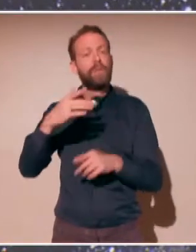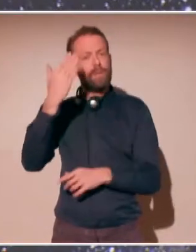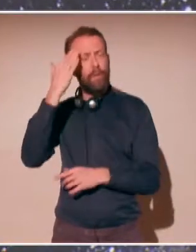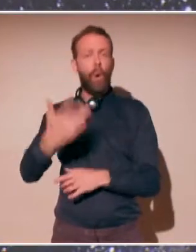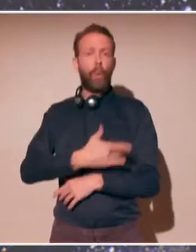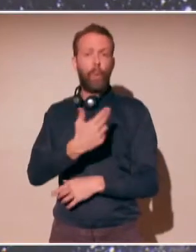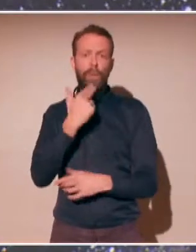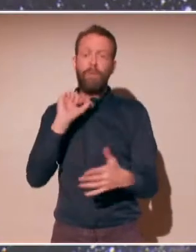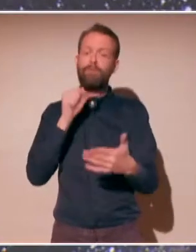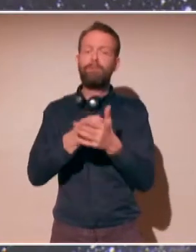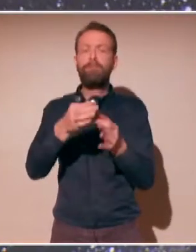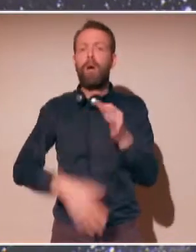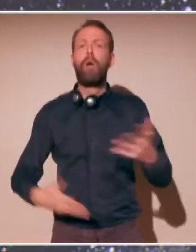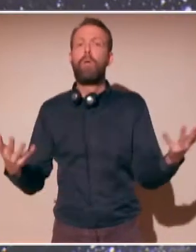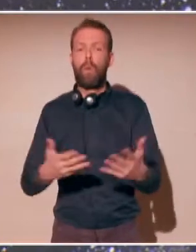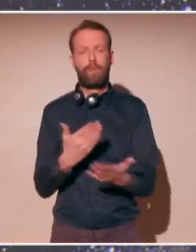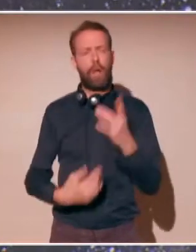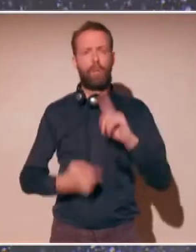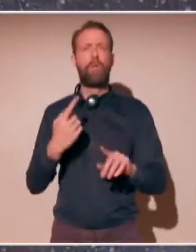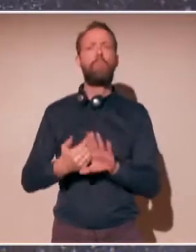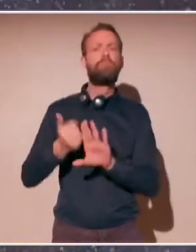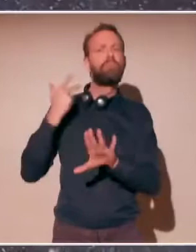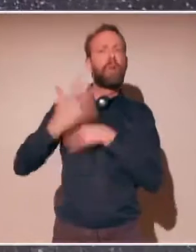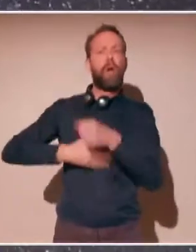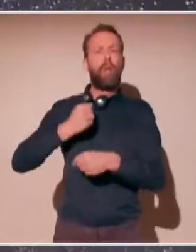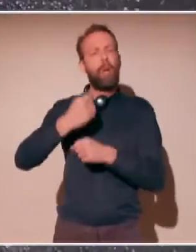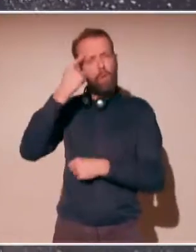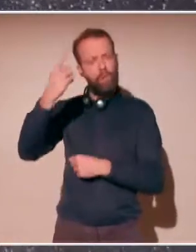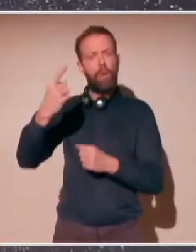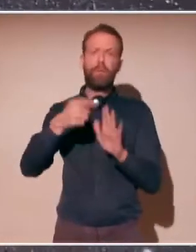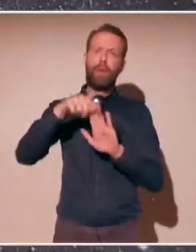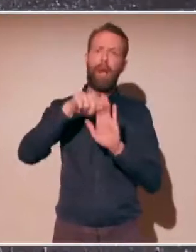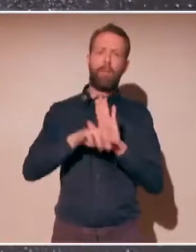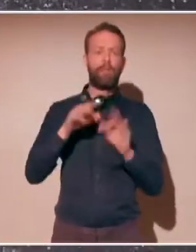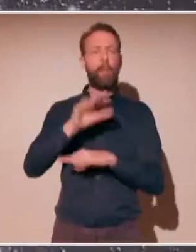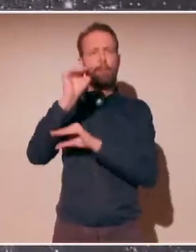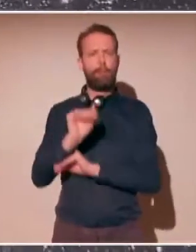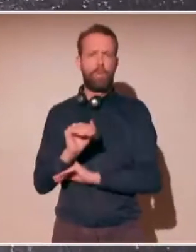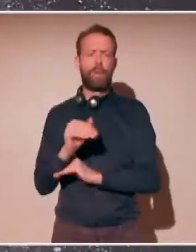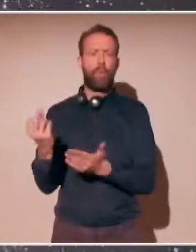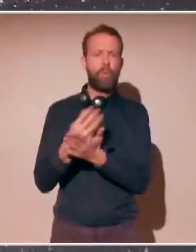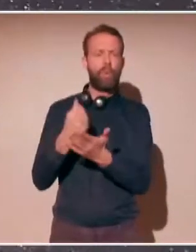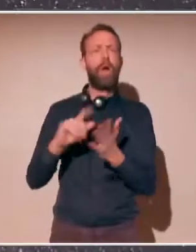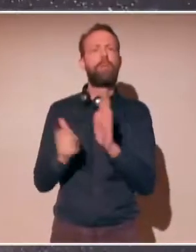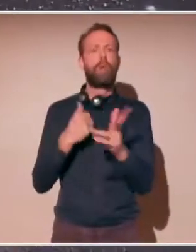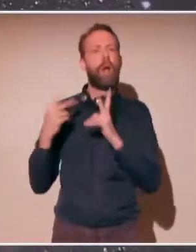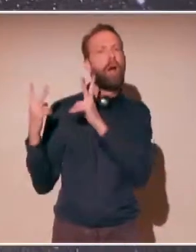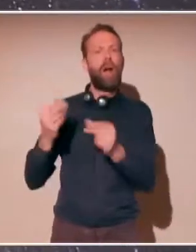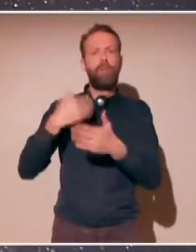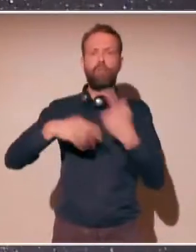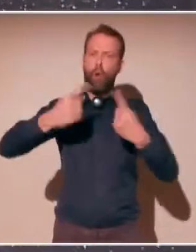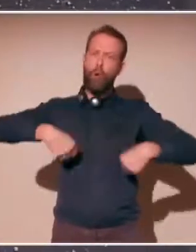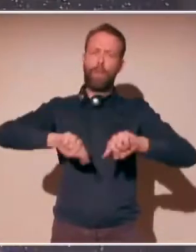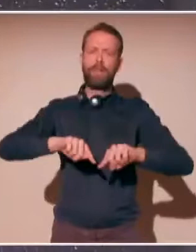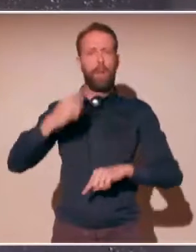and understanding what is the aim of all these algorithms. Now, a few years ago, when I